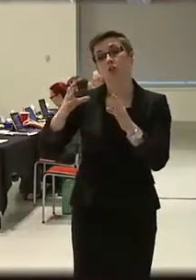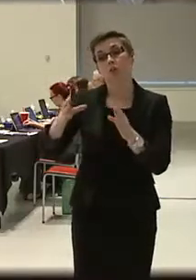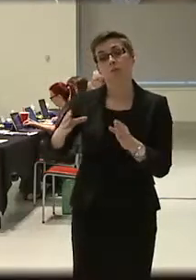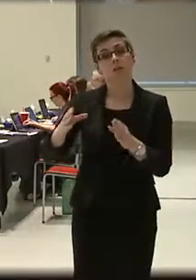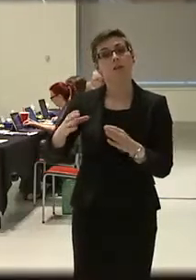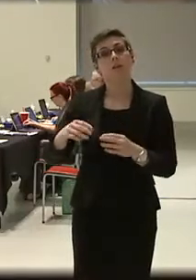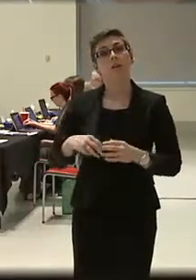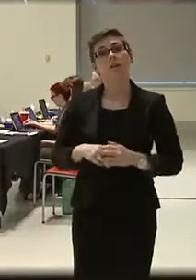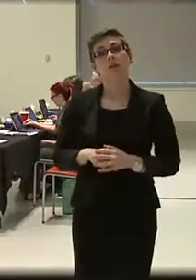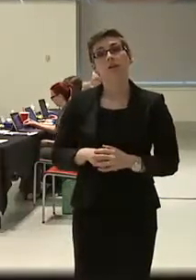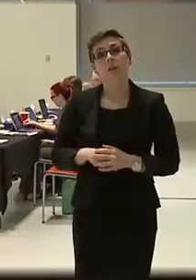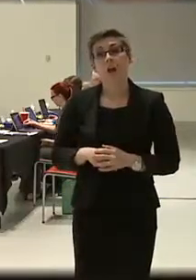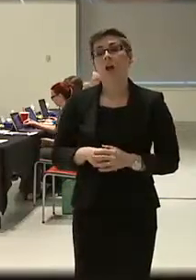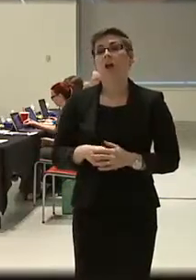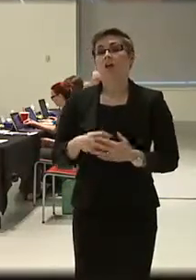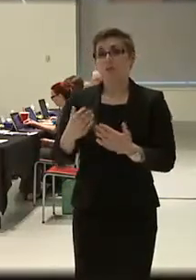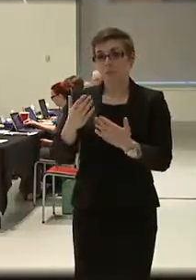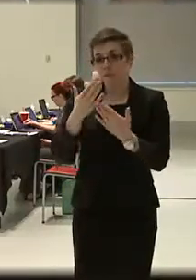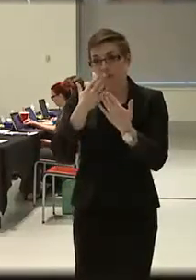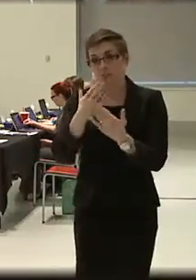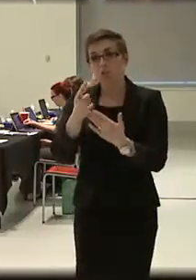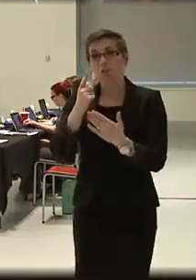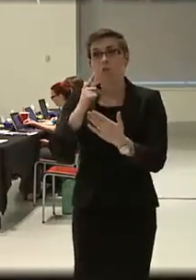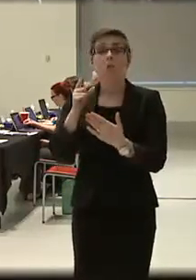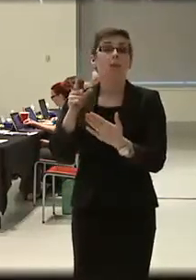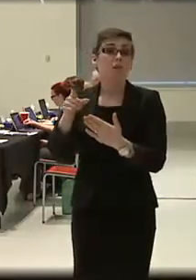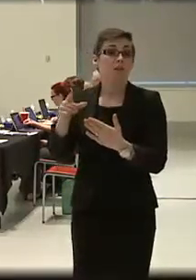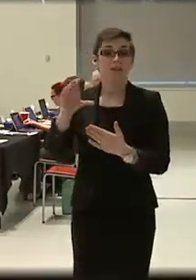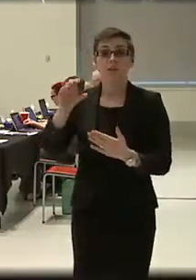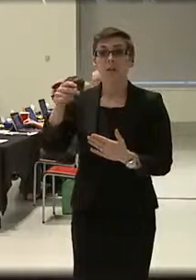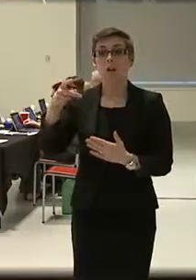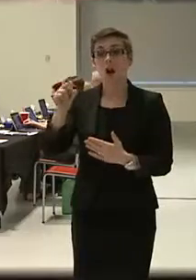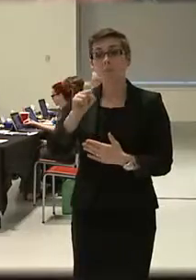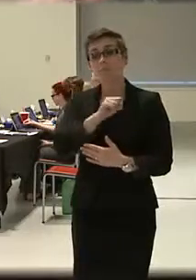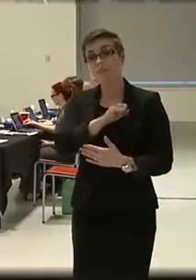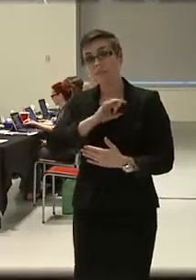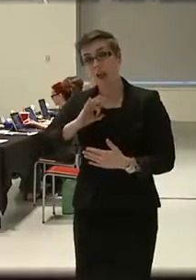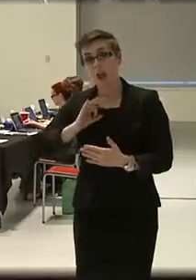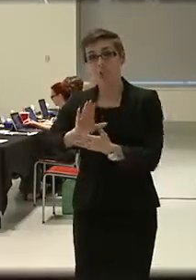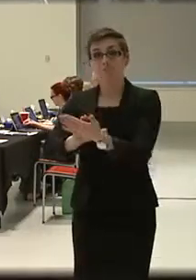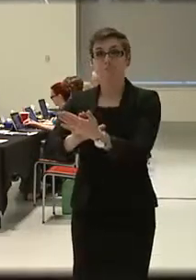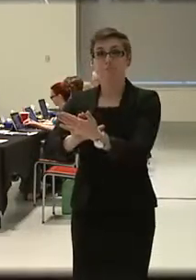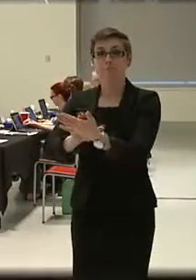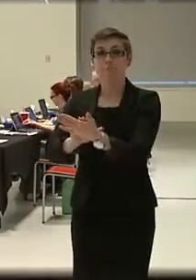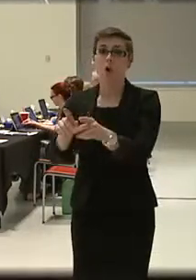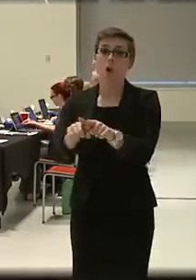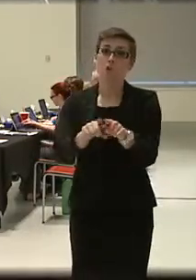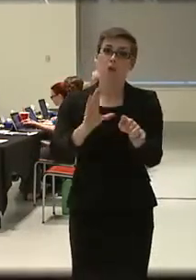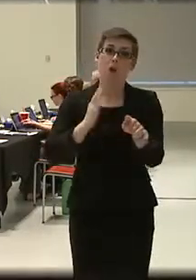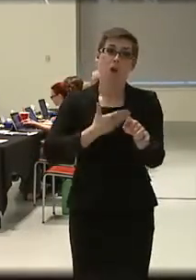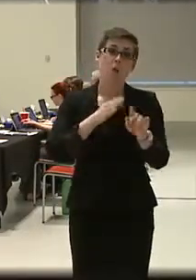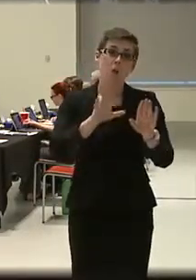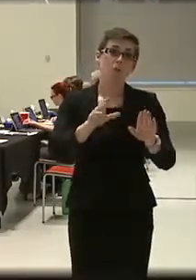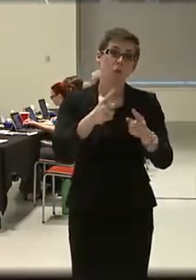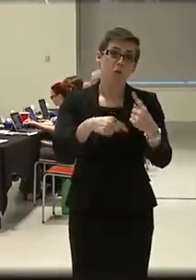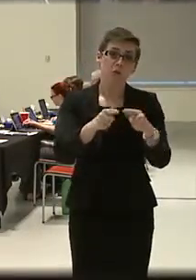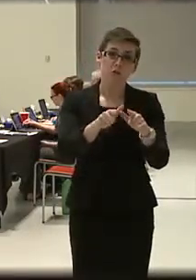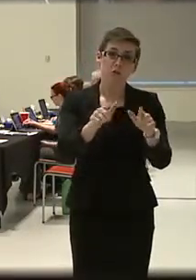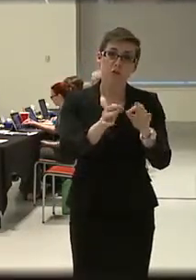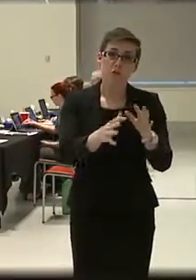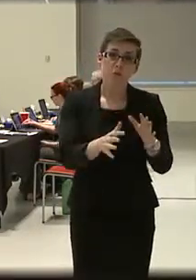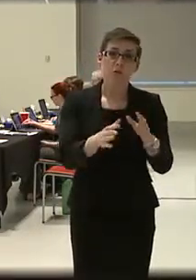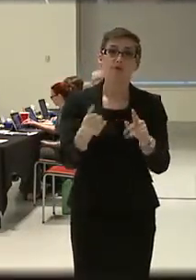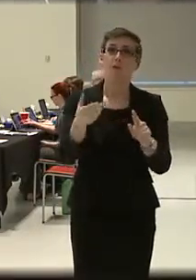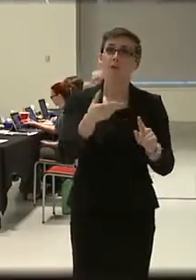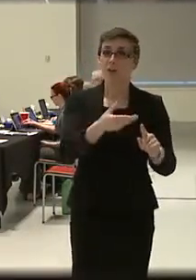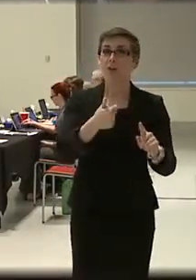your accolades for both the COPS staff and our wonderful interpreters over here,